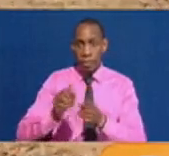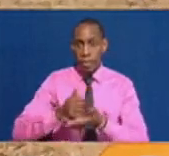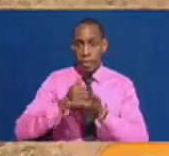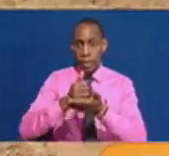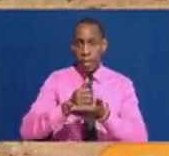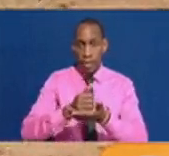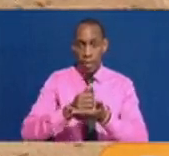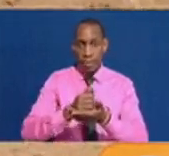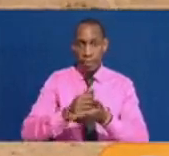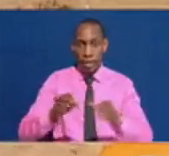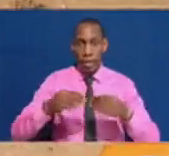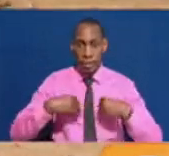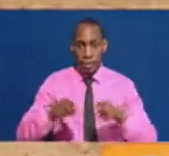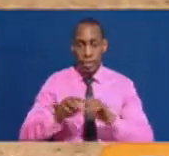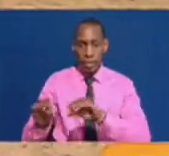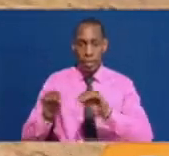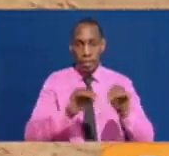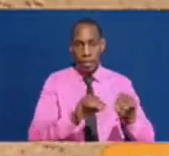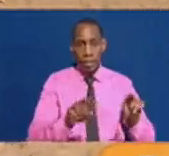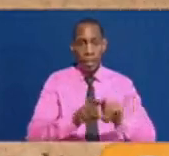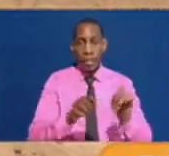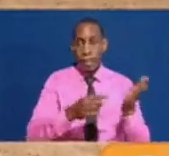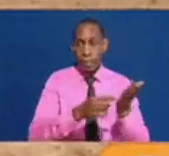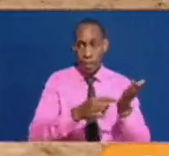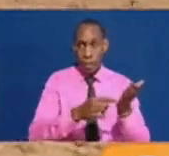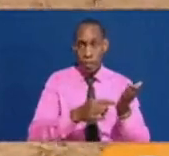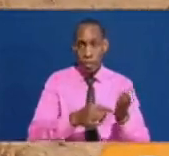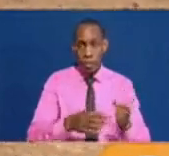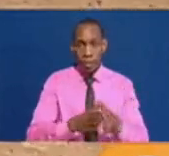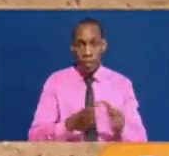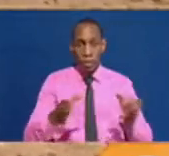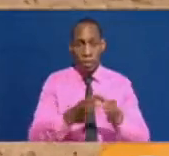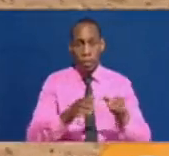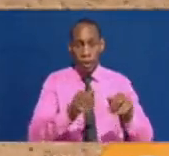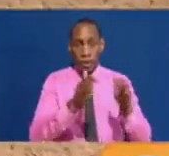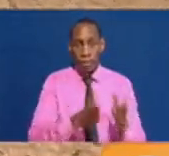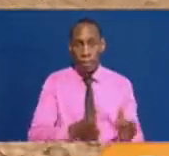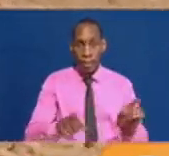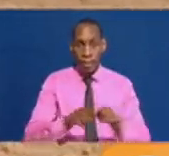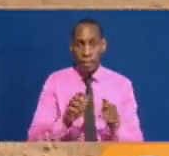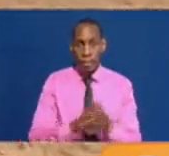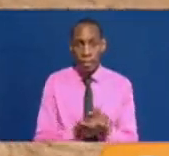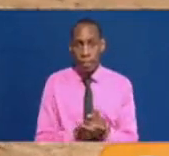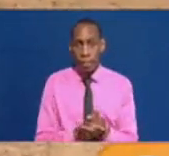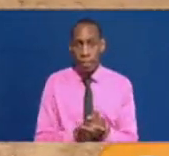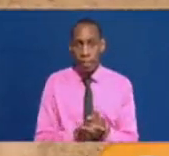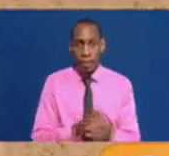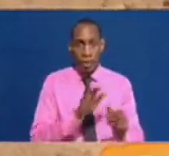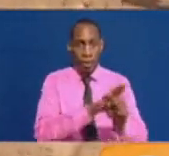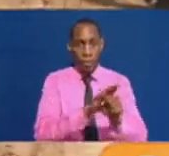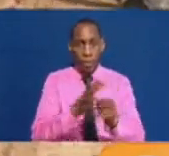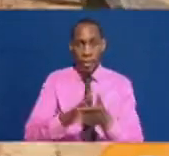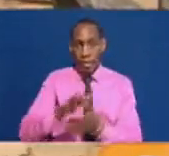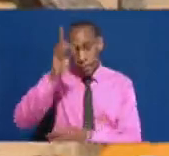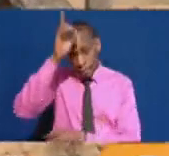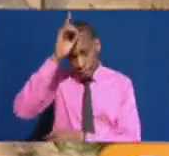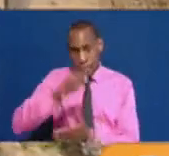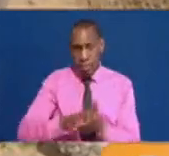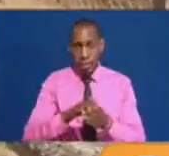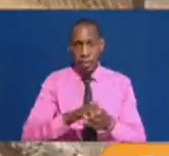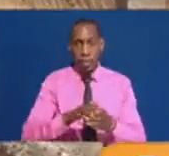facilitating adoption and transfer of such technologies to smallholder farmers who account for the vast majority of rural